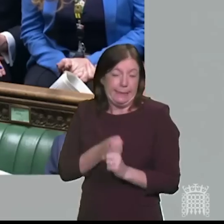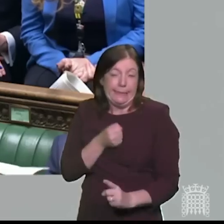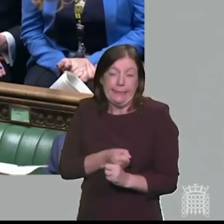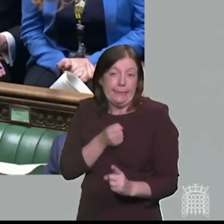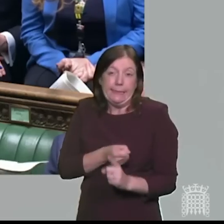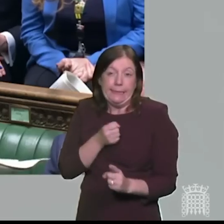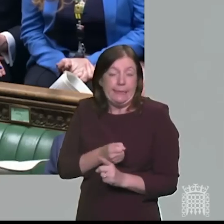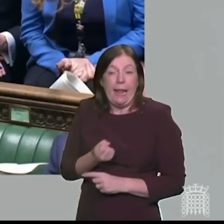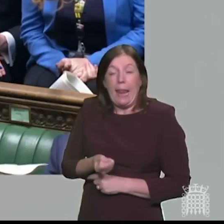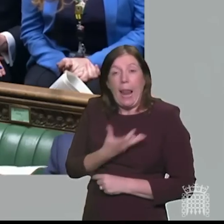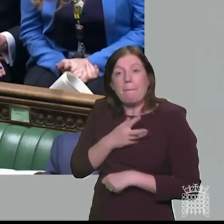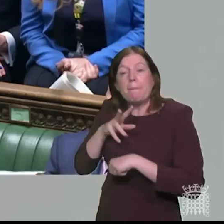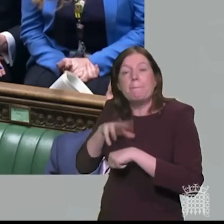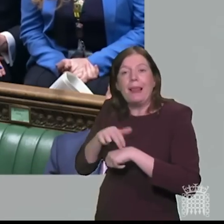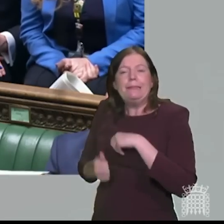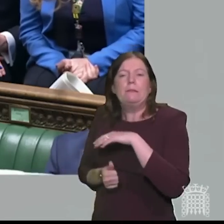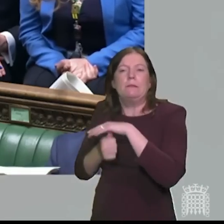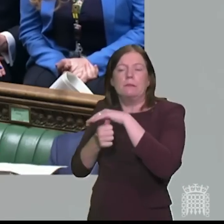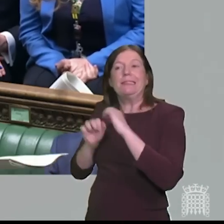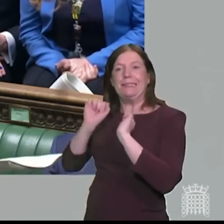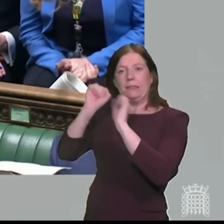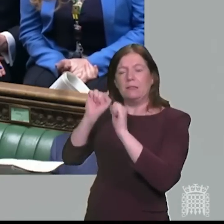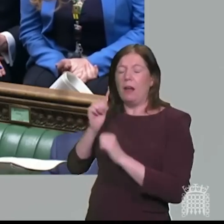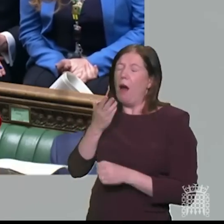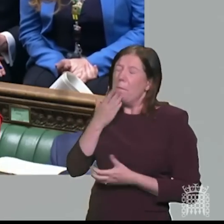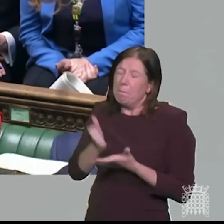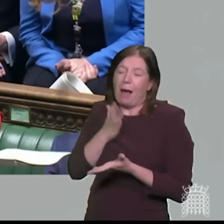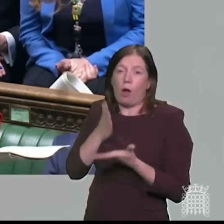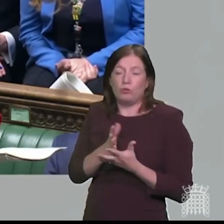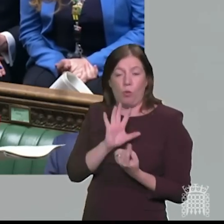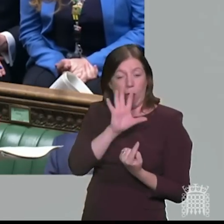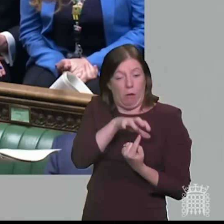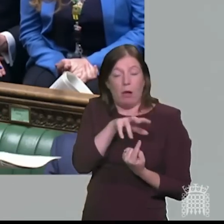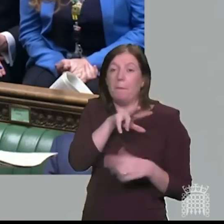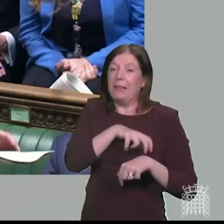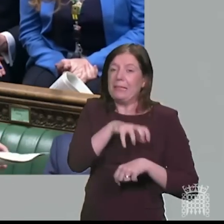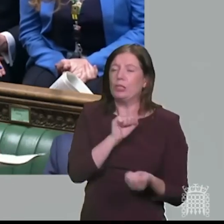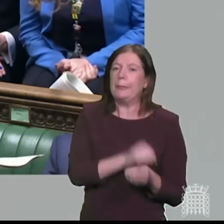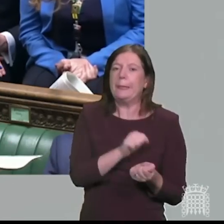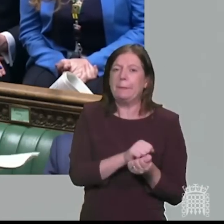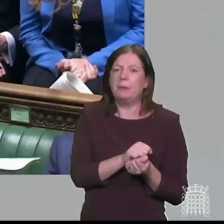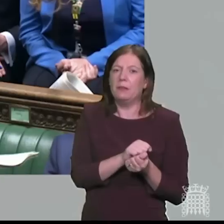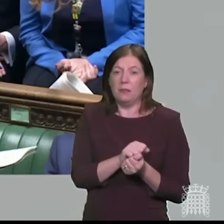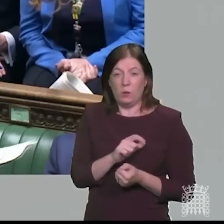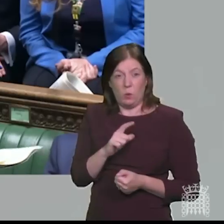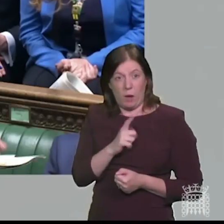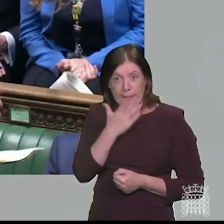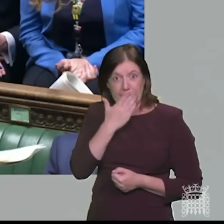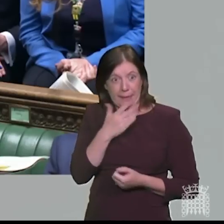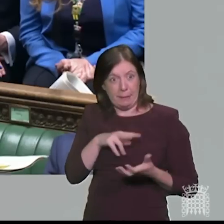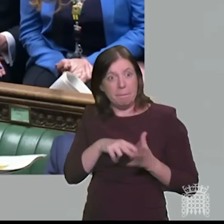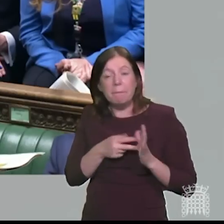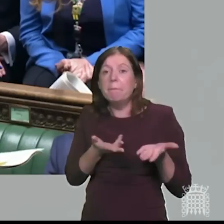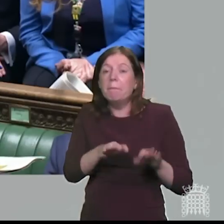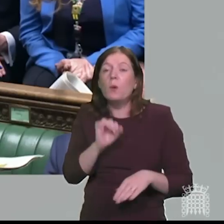case to Labour's Police and Crime Commissioner to save and strengthen the role of Aldridge Police Station, not force it to close. So does the